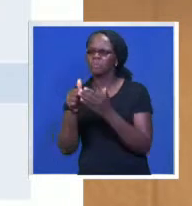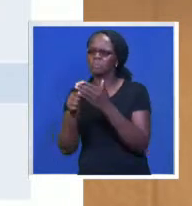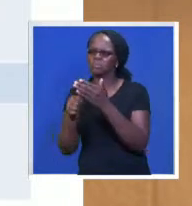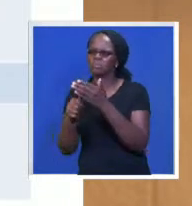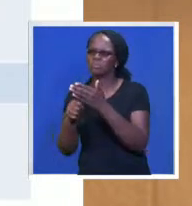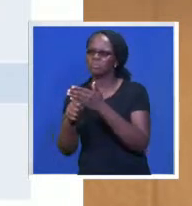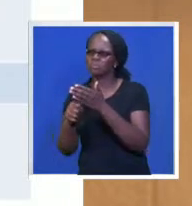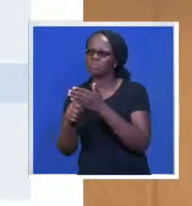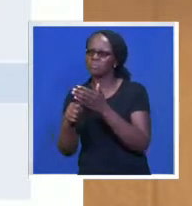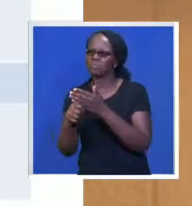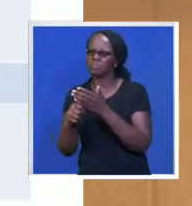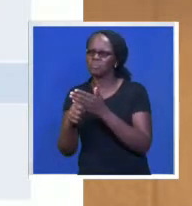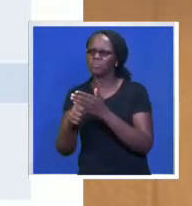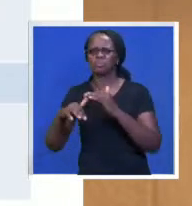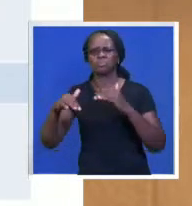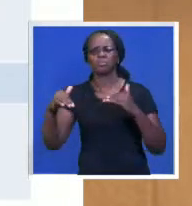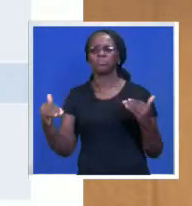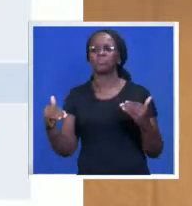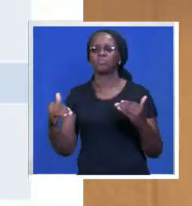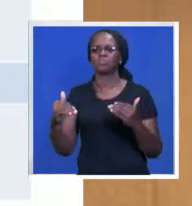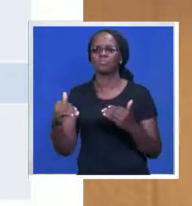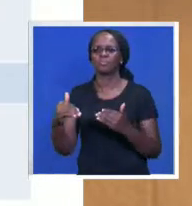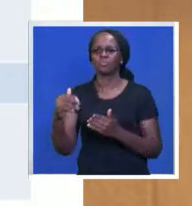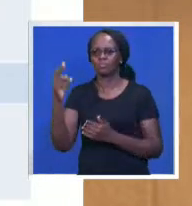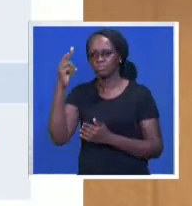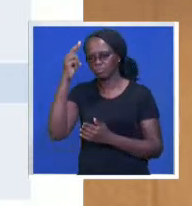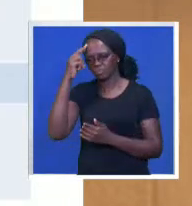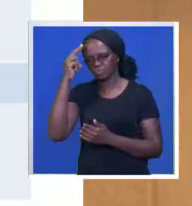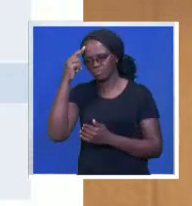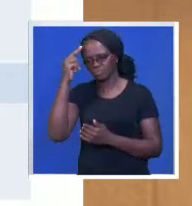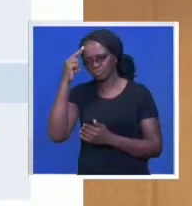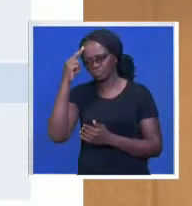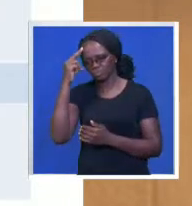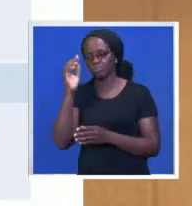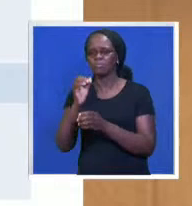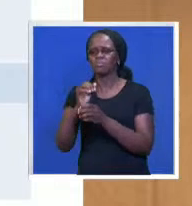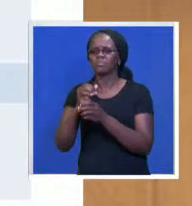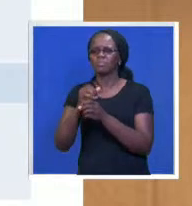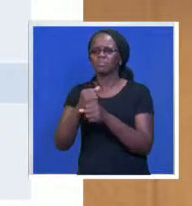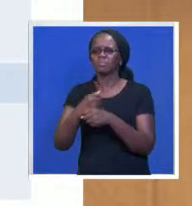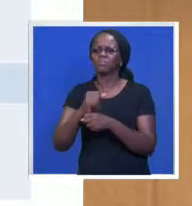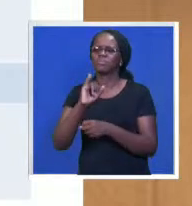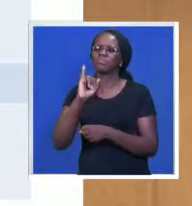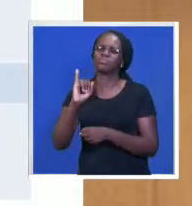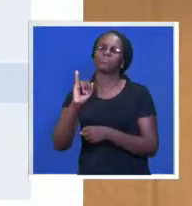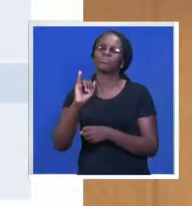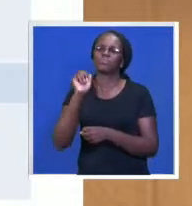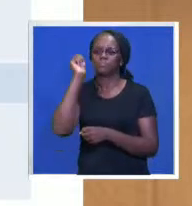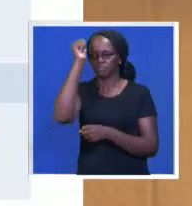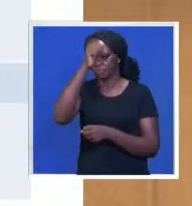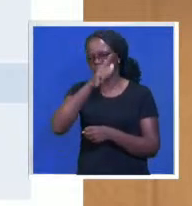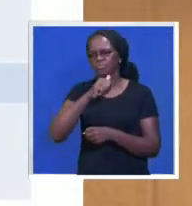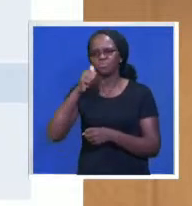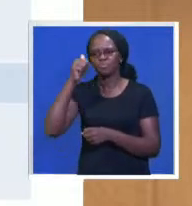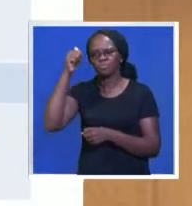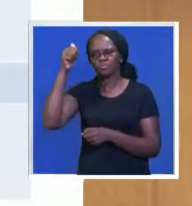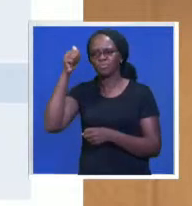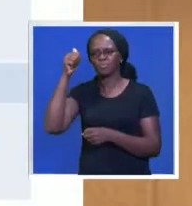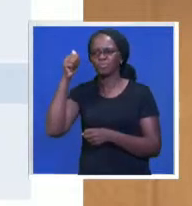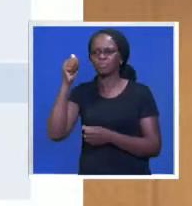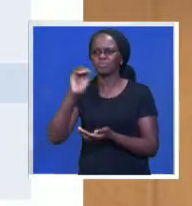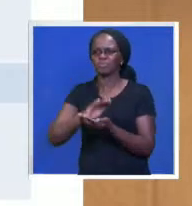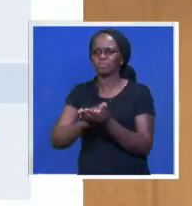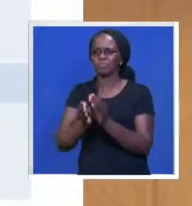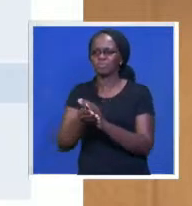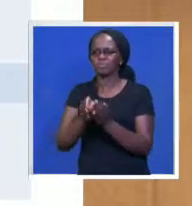to understand our today's lesson. On day 1, God created light. He separated day and